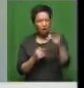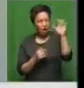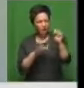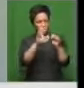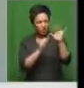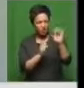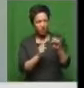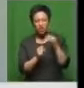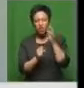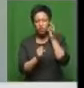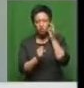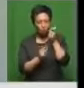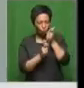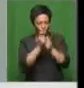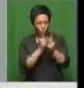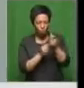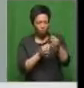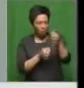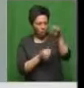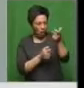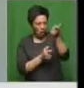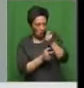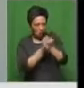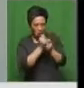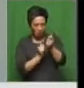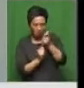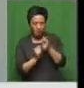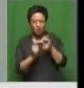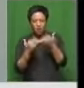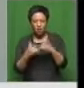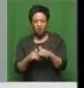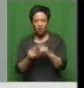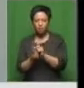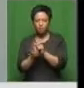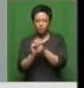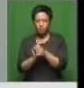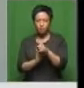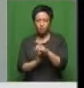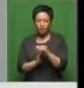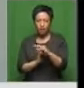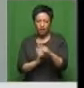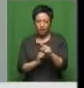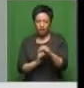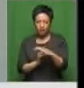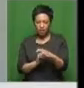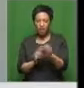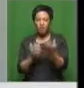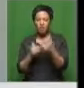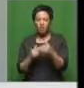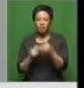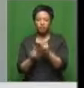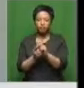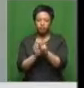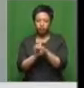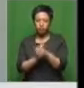is extracted from the sugarcane. This is fermented into lactide, and then it's polymerized into a polymer which